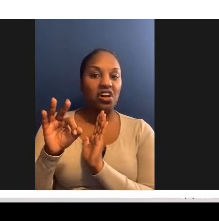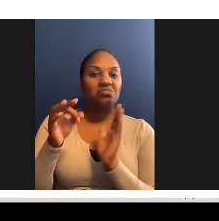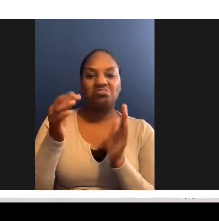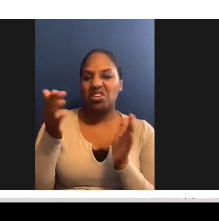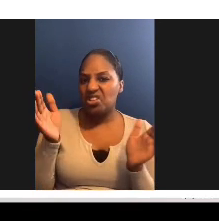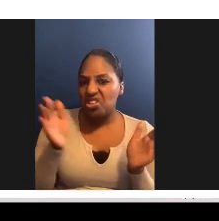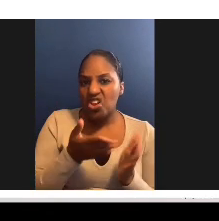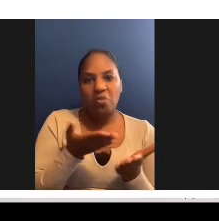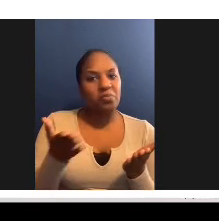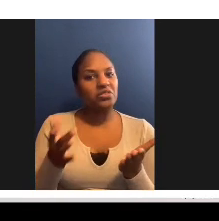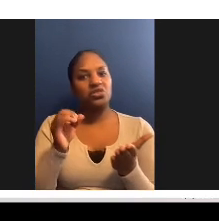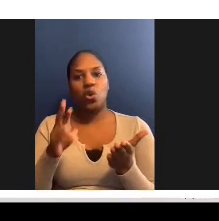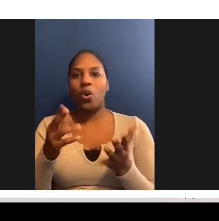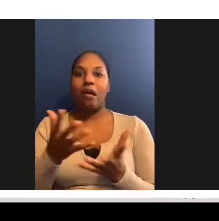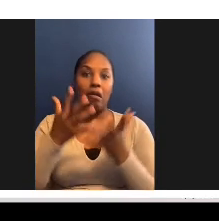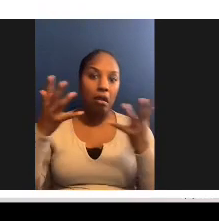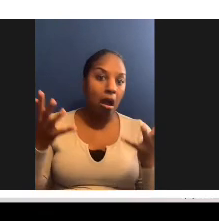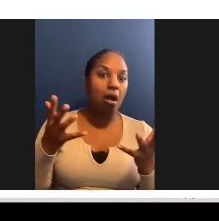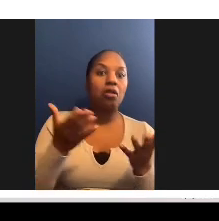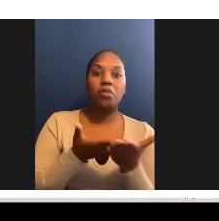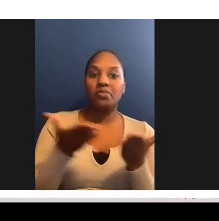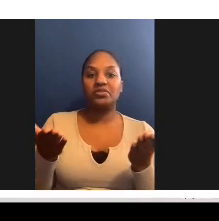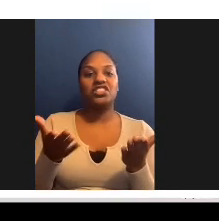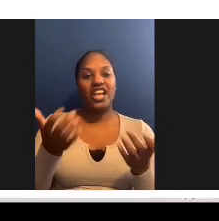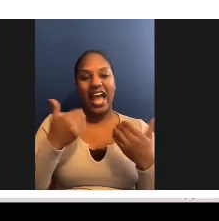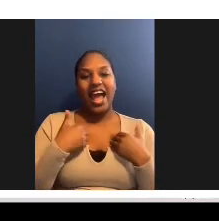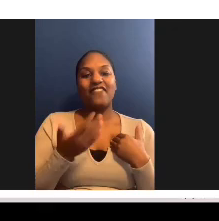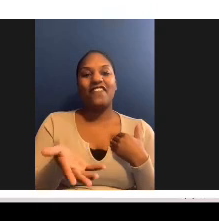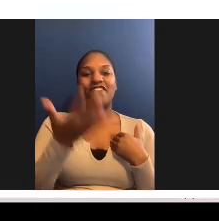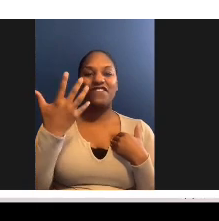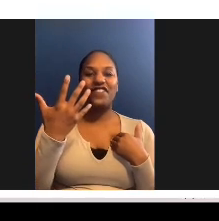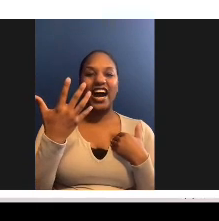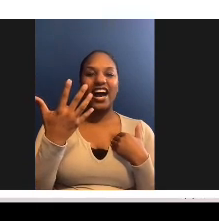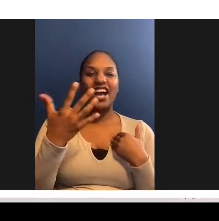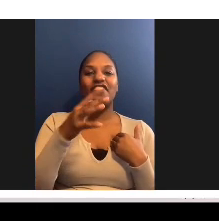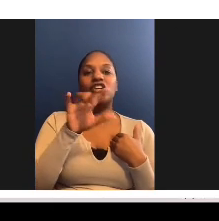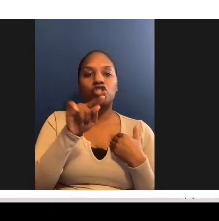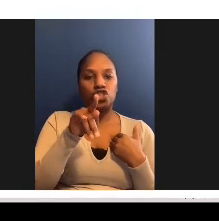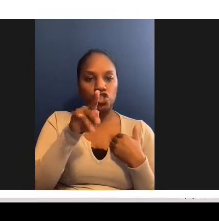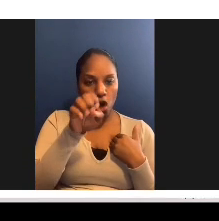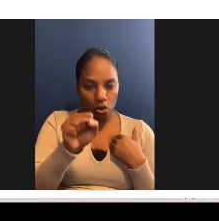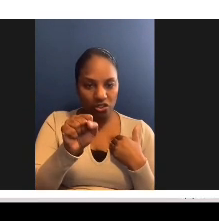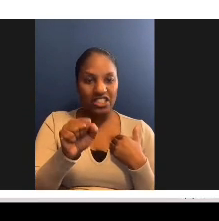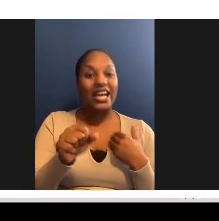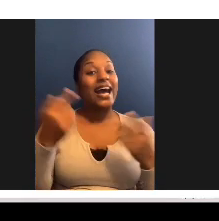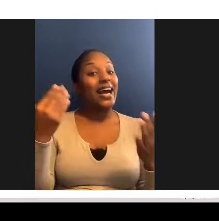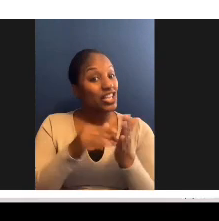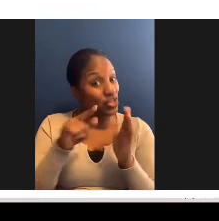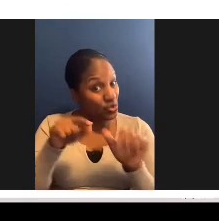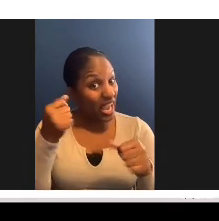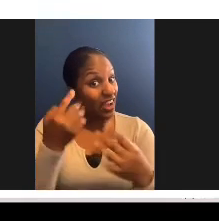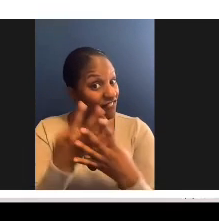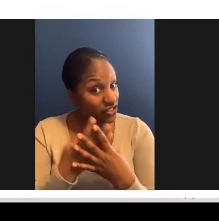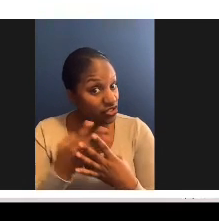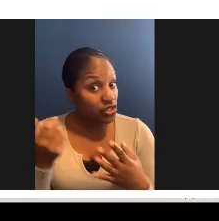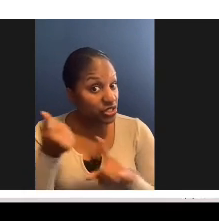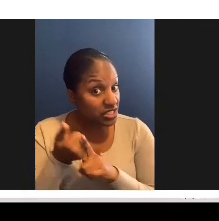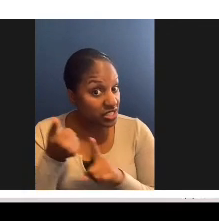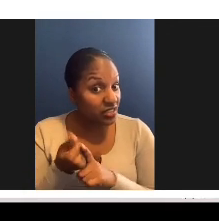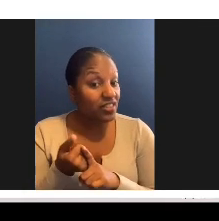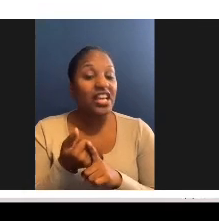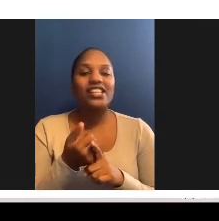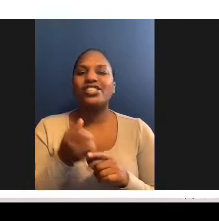preparation or maybe extensive preparation. There are 5 zones that you can go under. And again, you can filter this. So you may have someone that maybe just